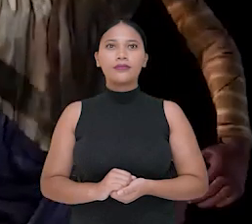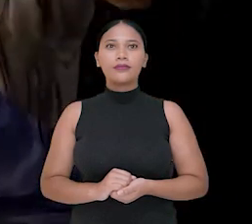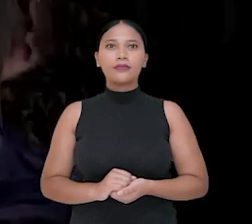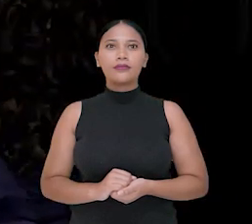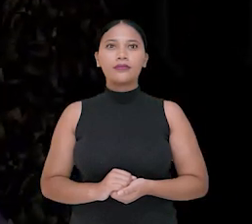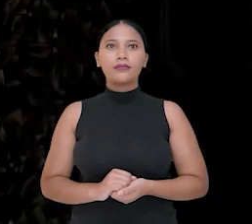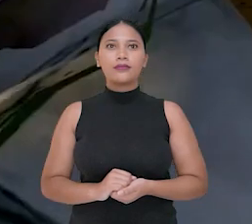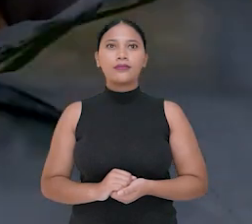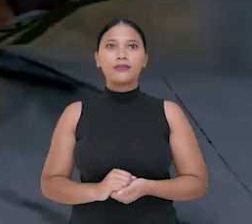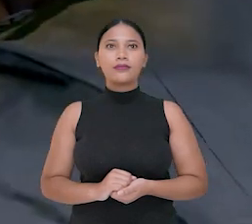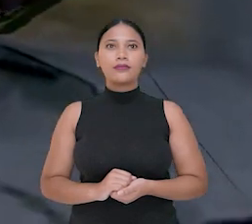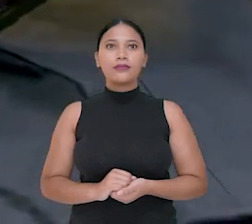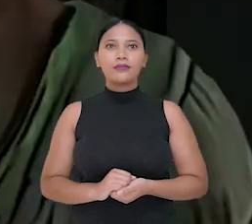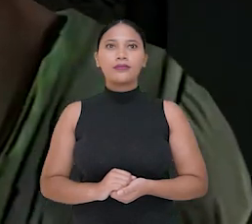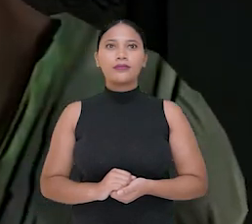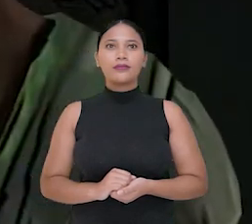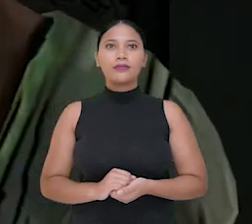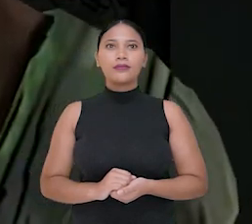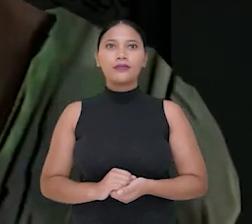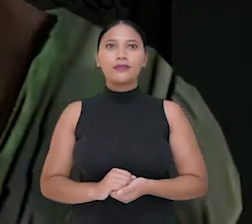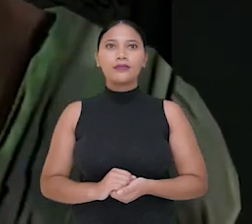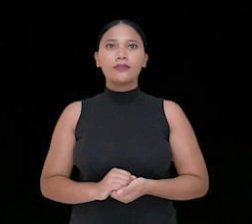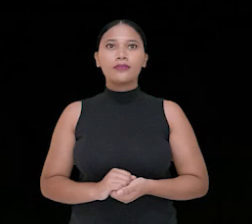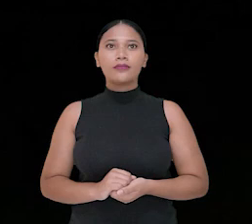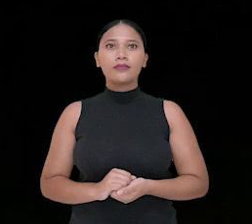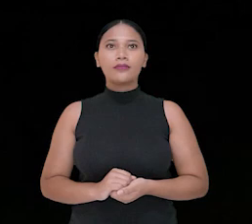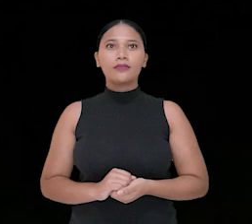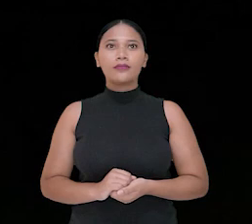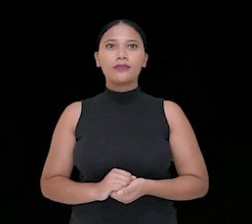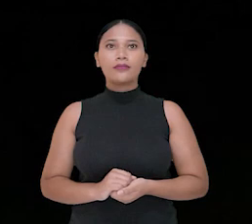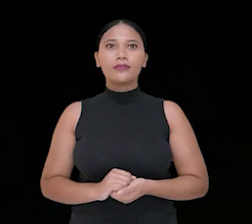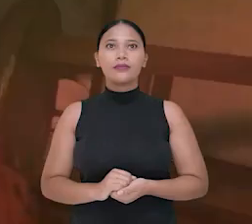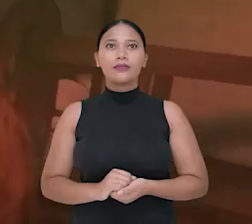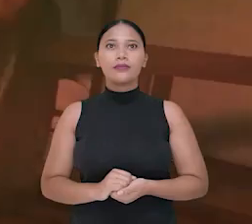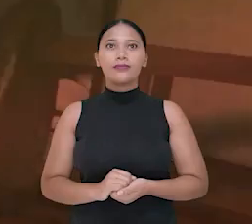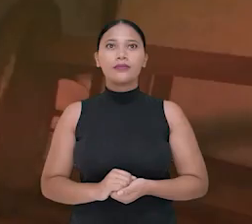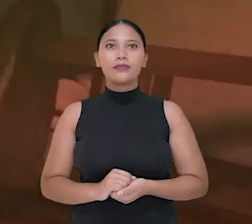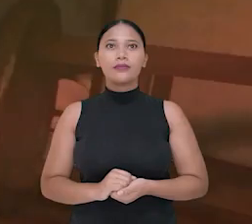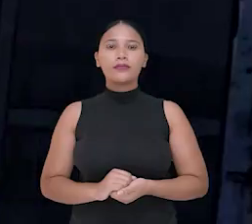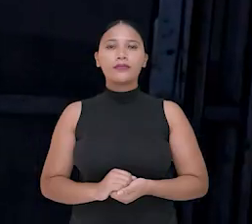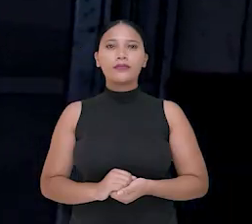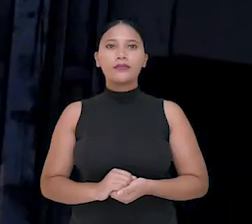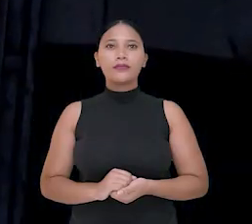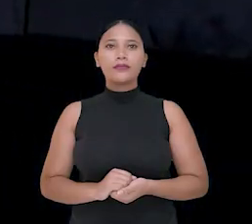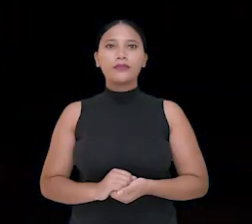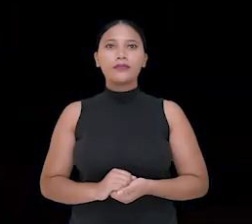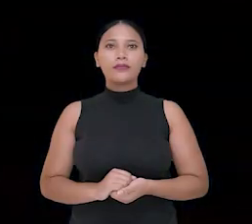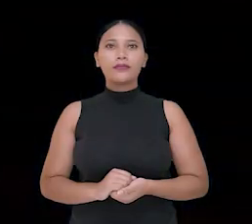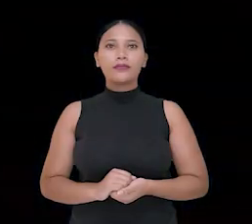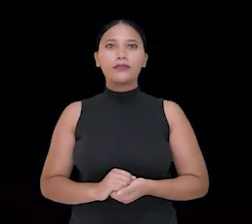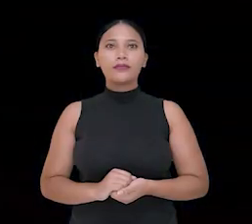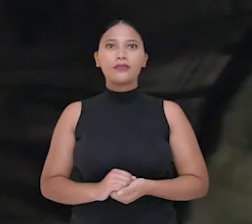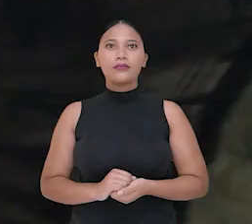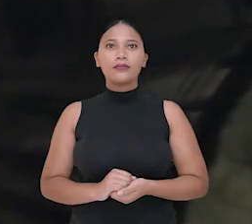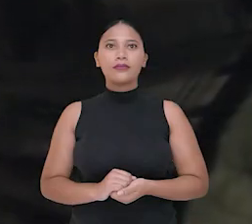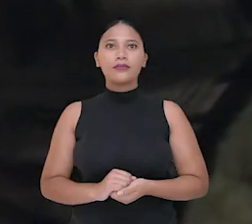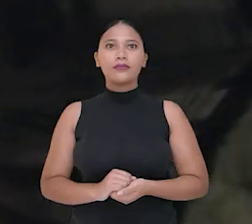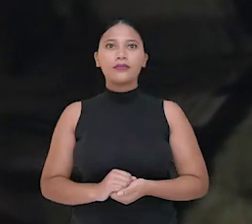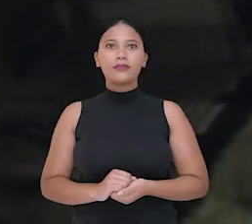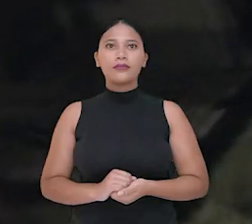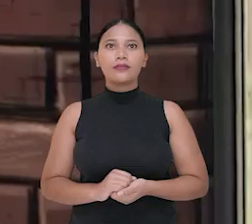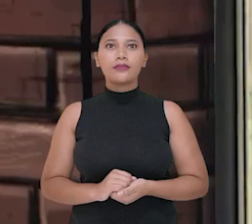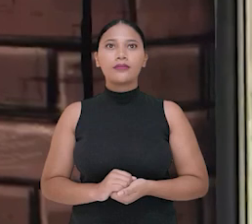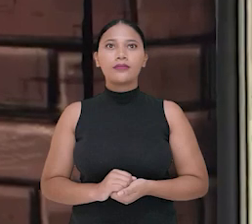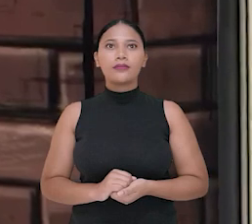Deal. I hope you know what you're doing with her. My mind holds the Ask not for whom the